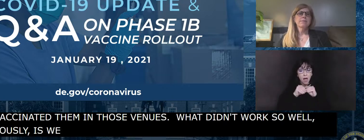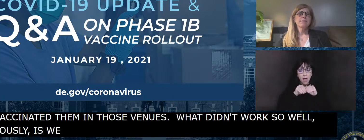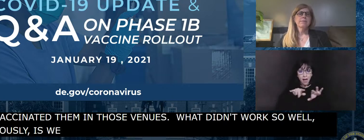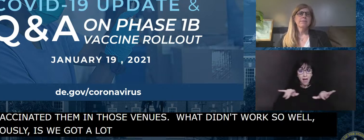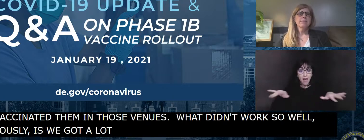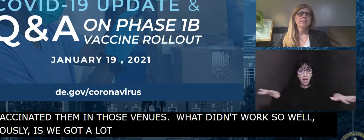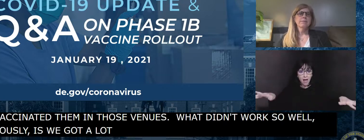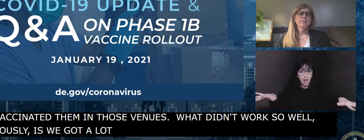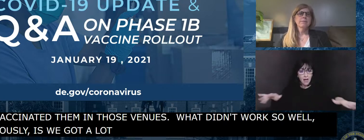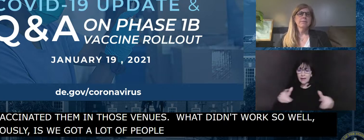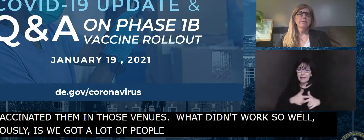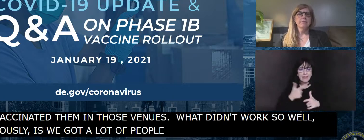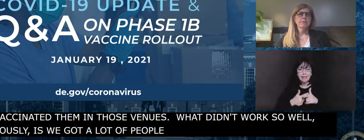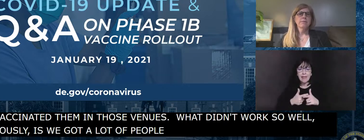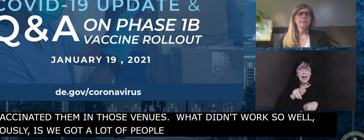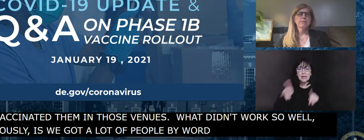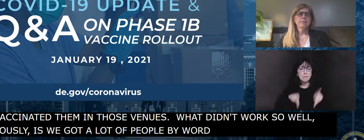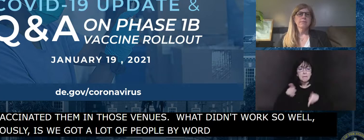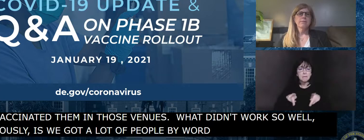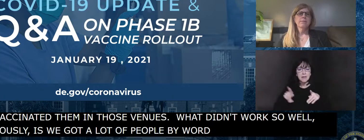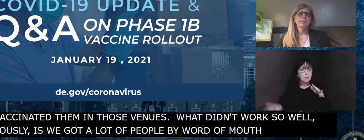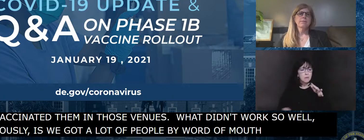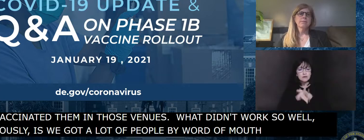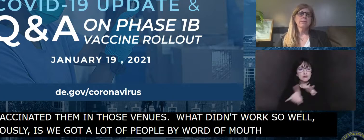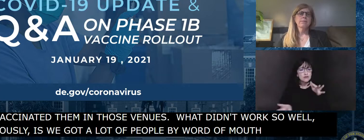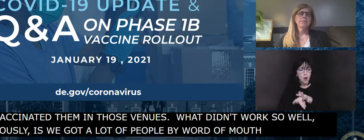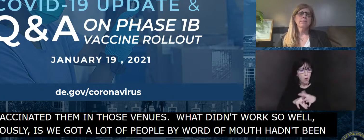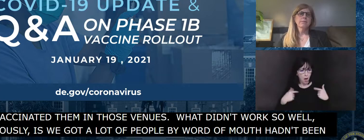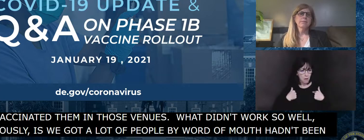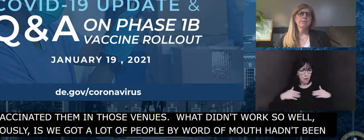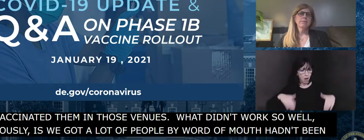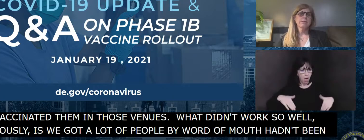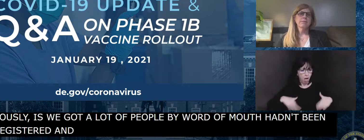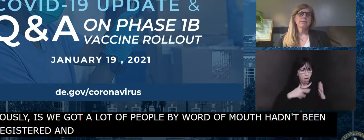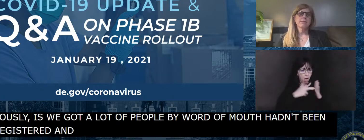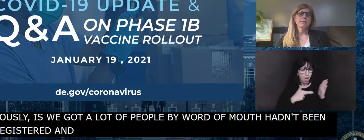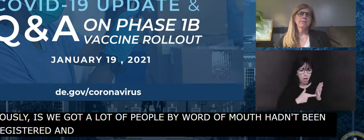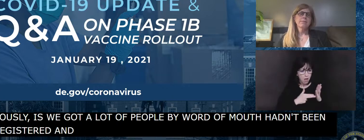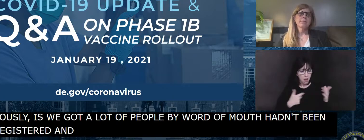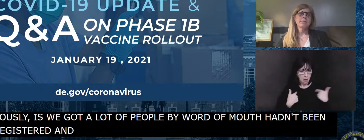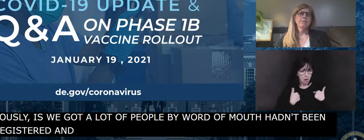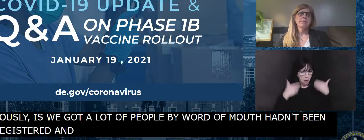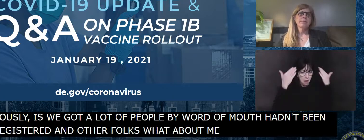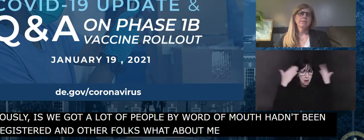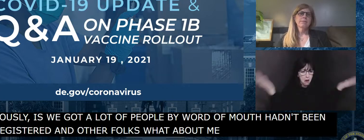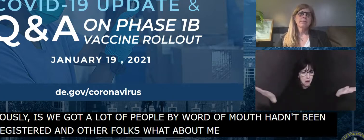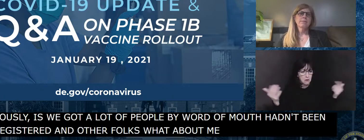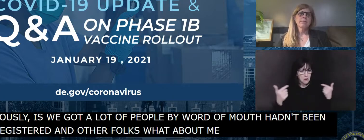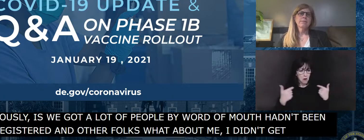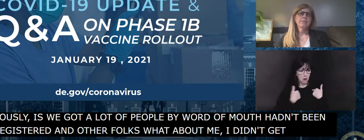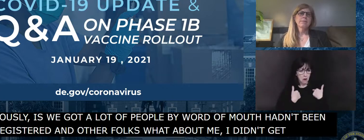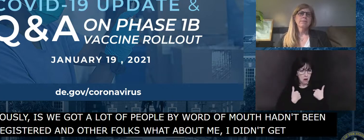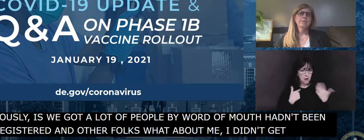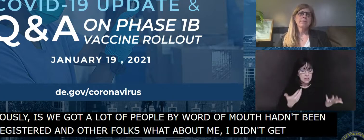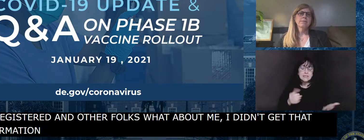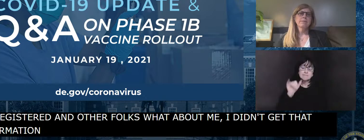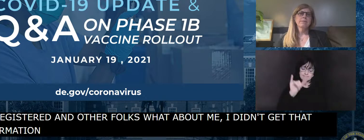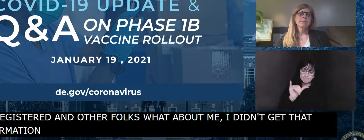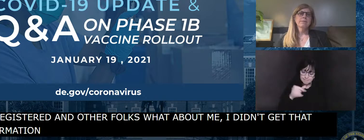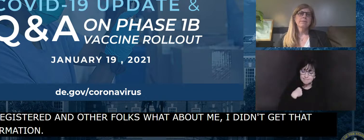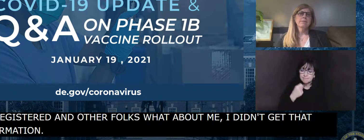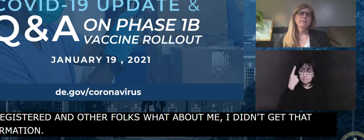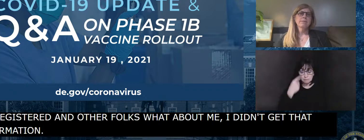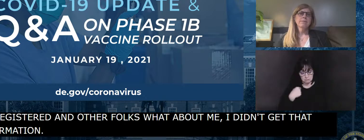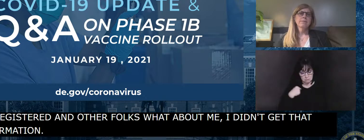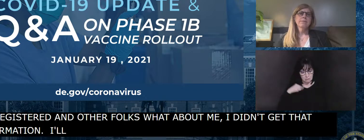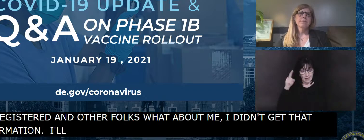been pre-registered, and other folks complained about, well, what about me? I didn't get that information. And I'll take responsibility for that as governor.